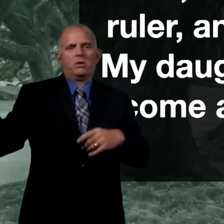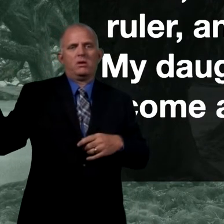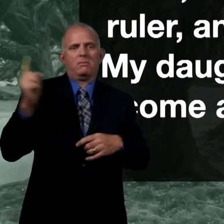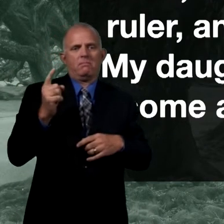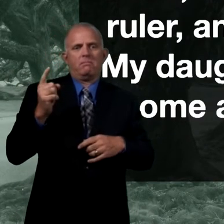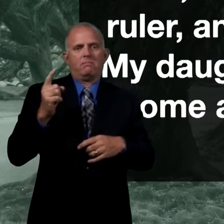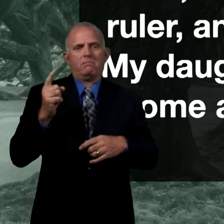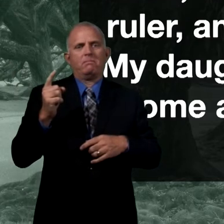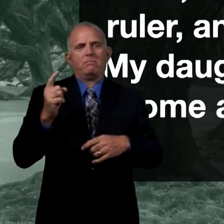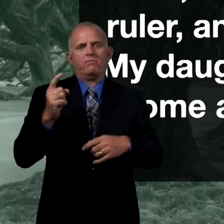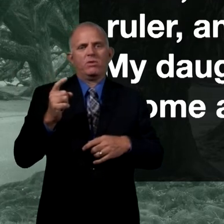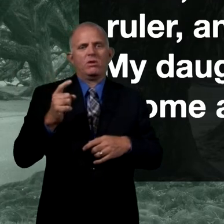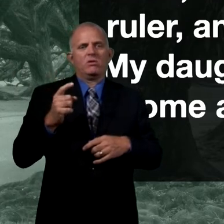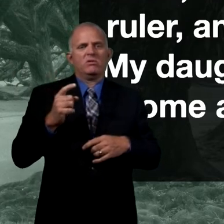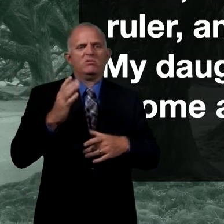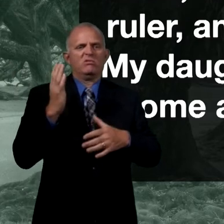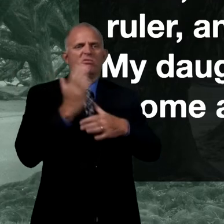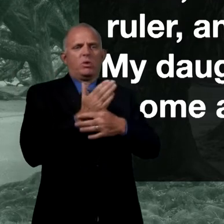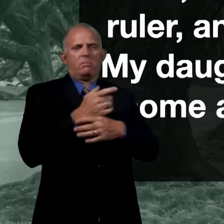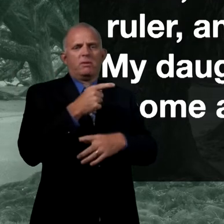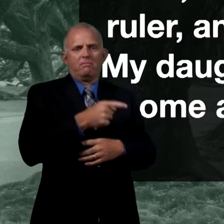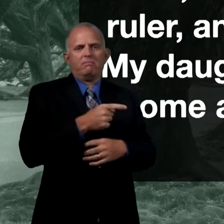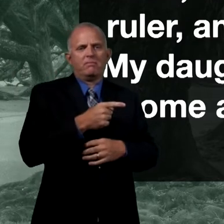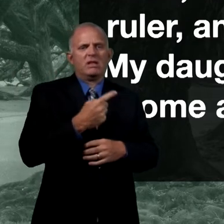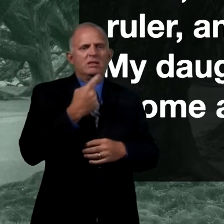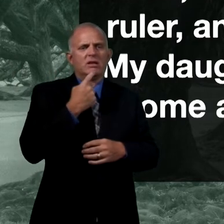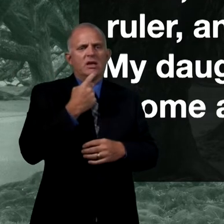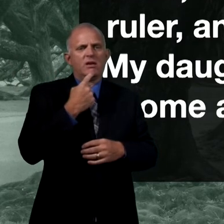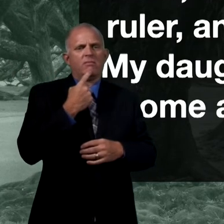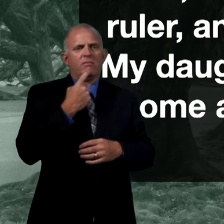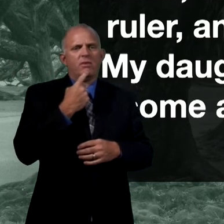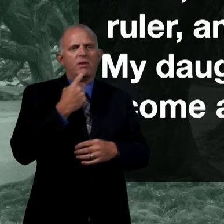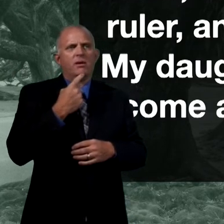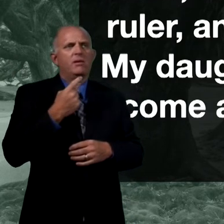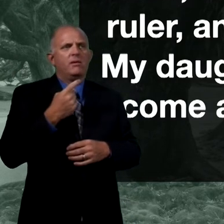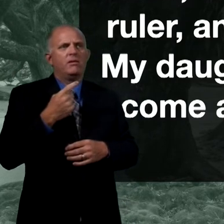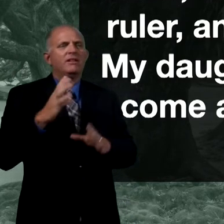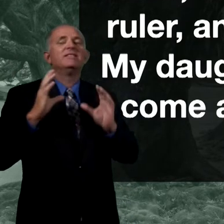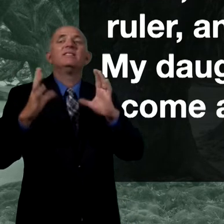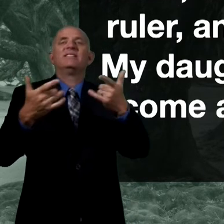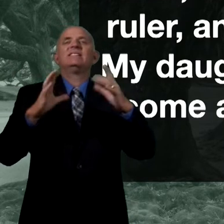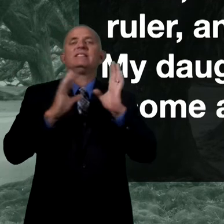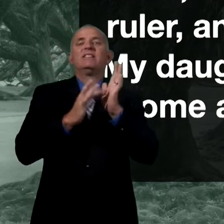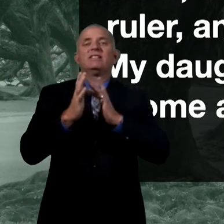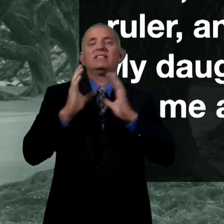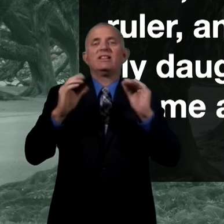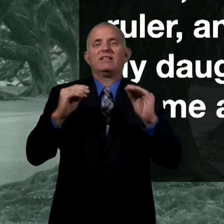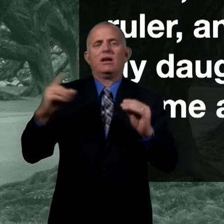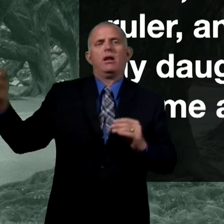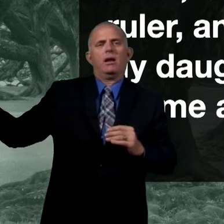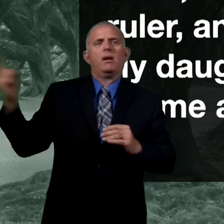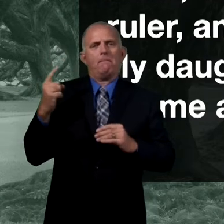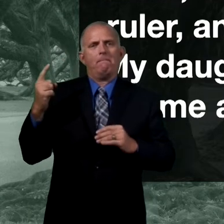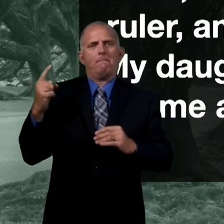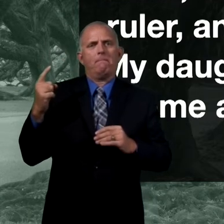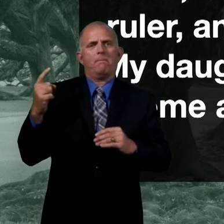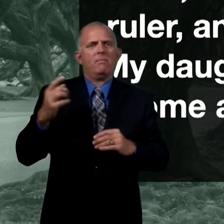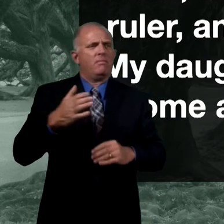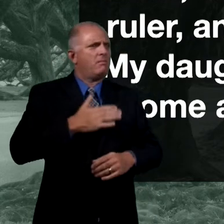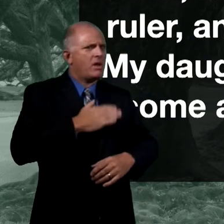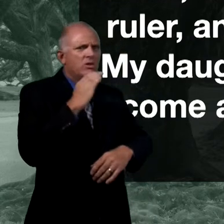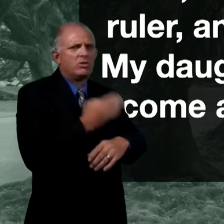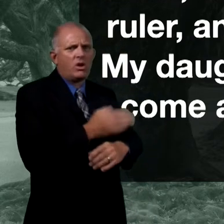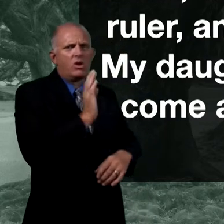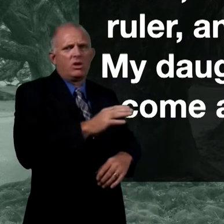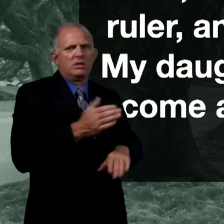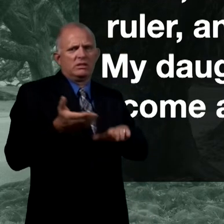he is interrupted. Jesus is right now stopped as he's teaching the group, saying, my daughter is even now dead, but come,